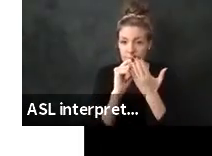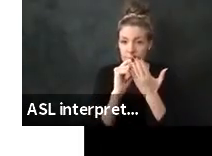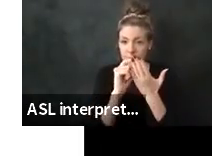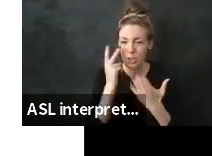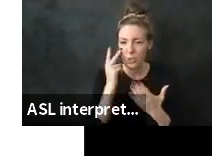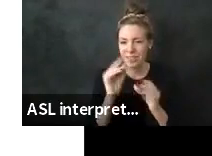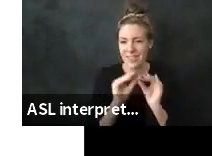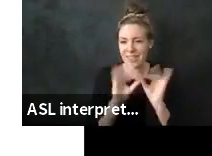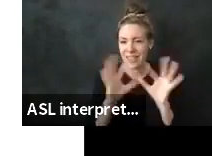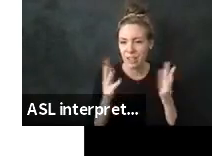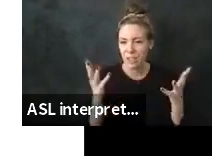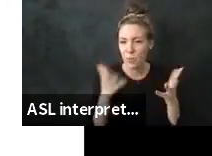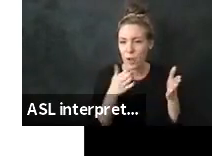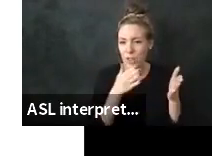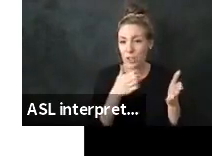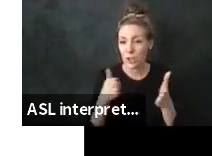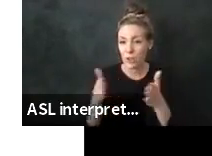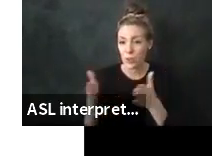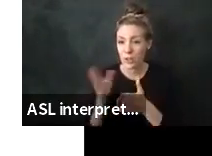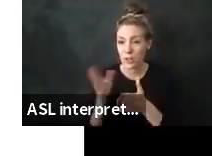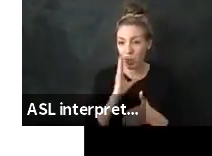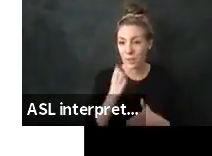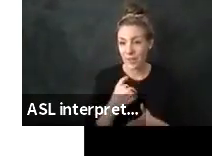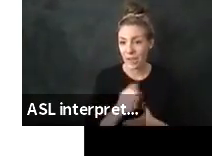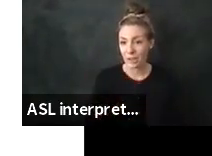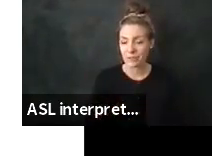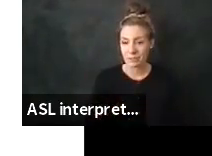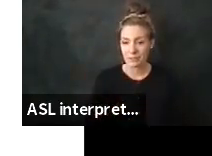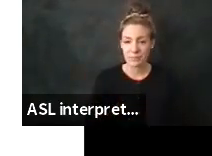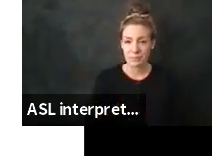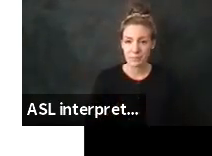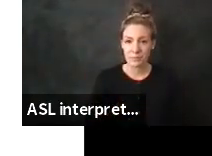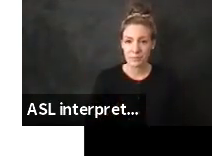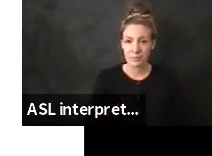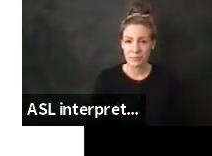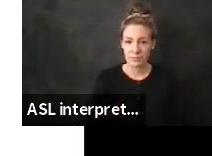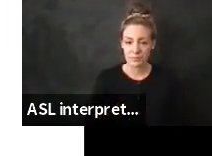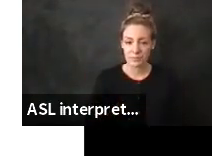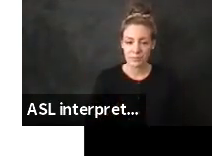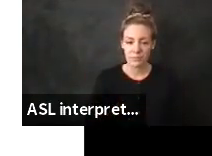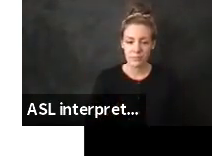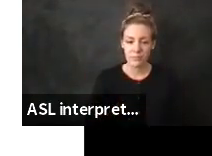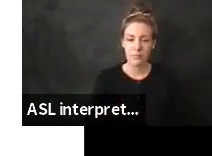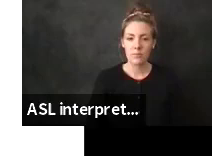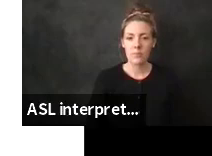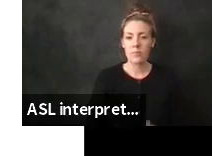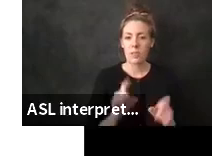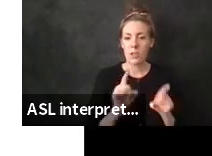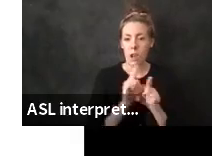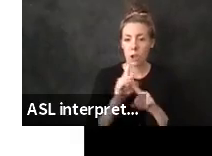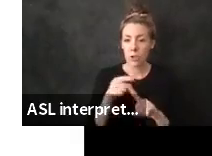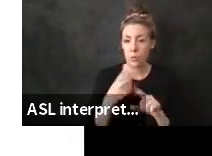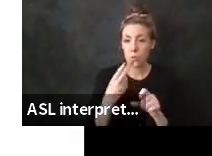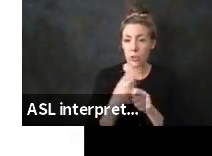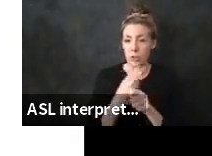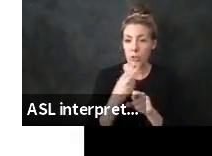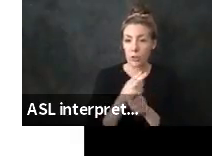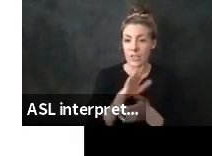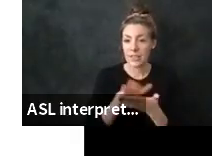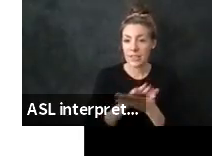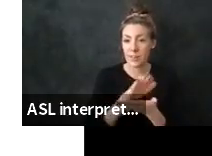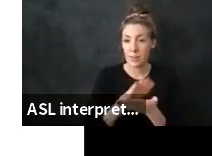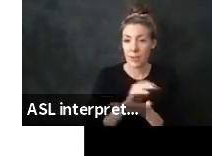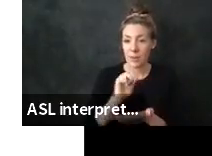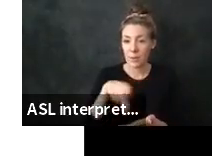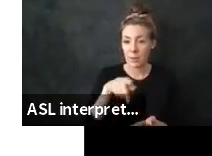what streets those boundaries follow. Also, when you're using the paper maps, you can click on and make